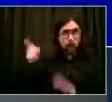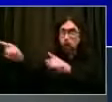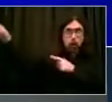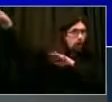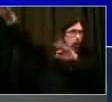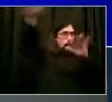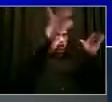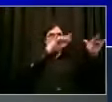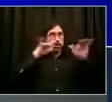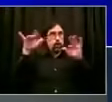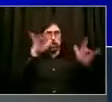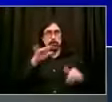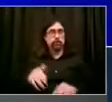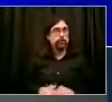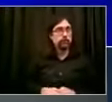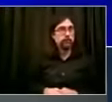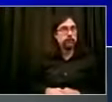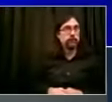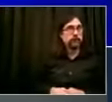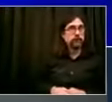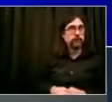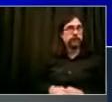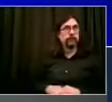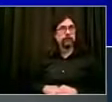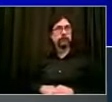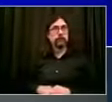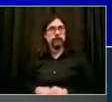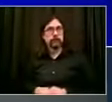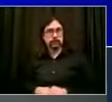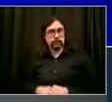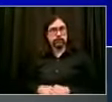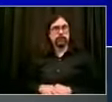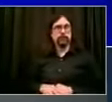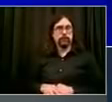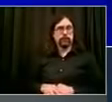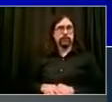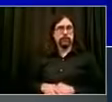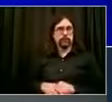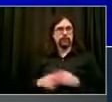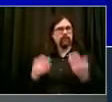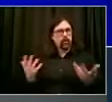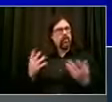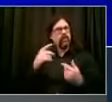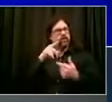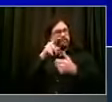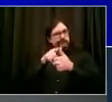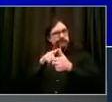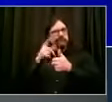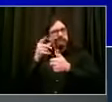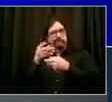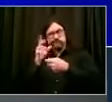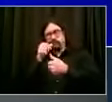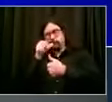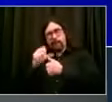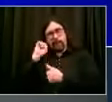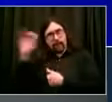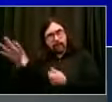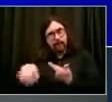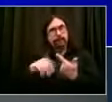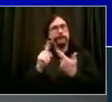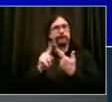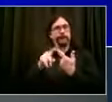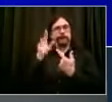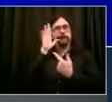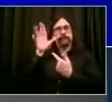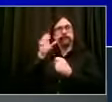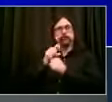visit from the sheriff's deputy to confirm that they are following the quarantine, or if they are not, they